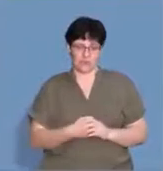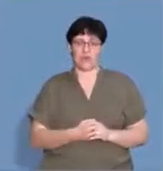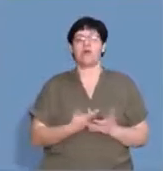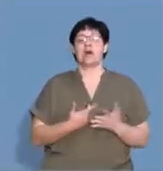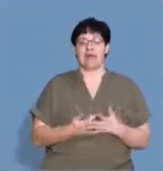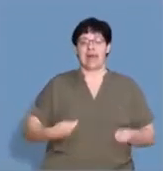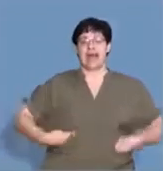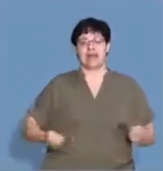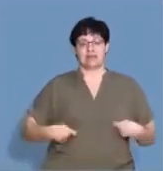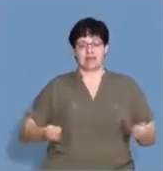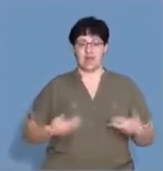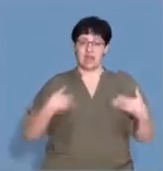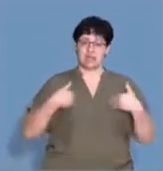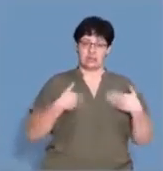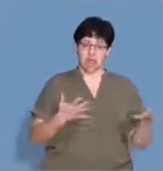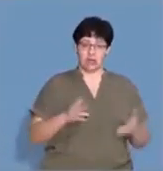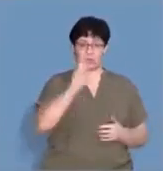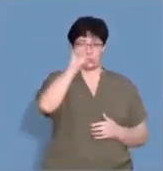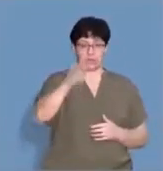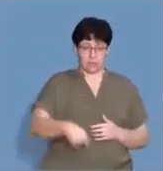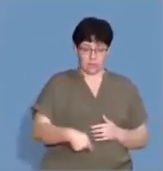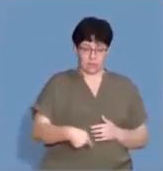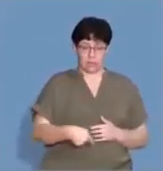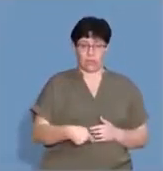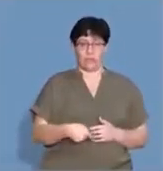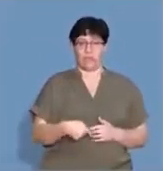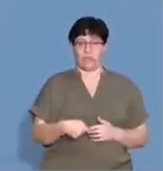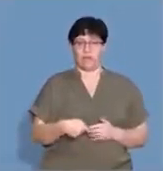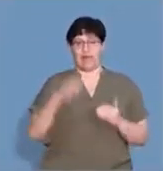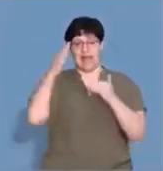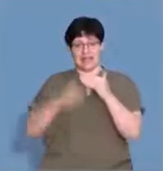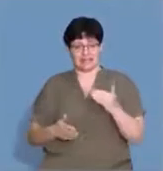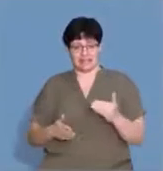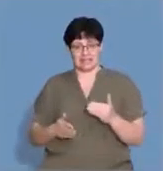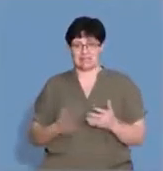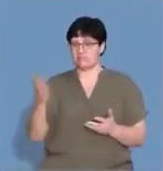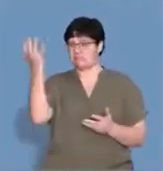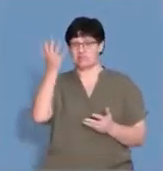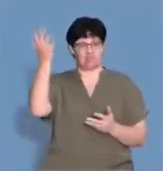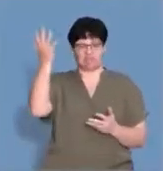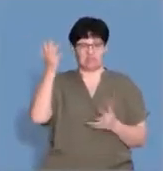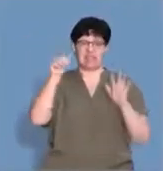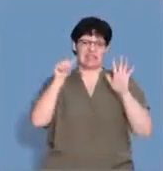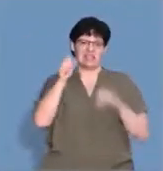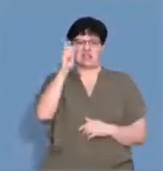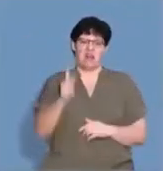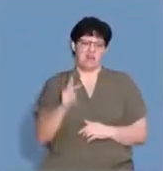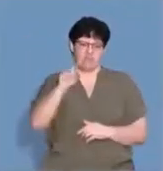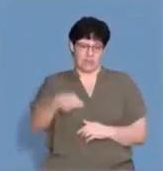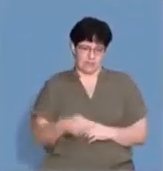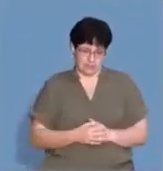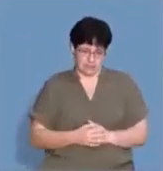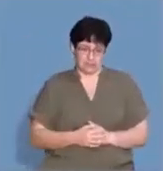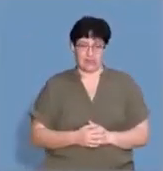our expenses starts at 2,000 and ends somewhere at about 6,500.